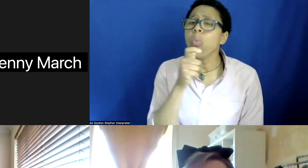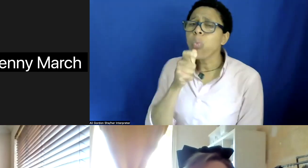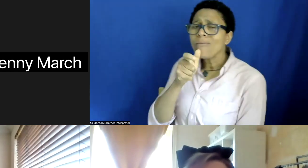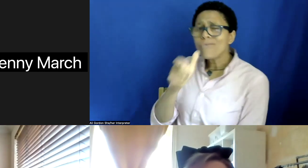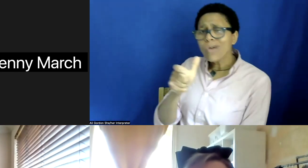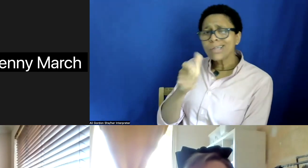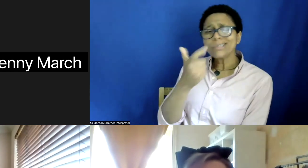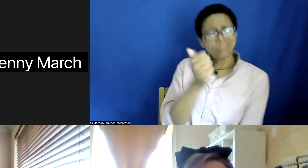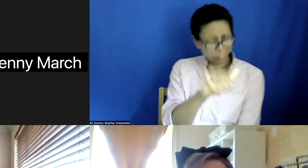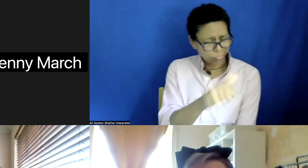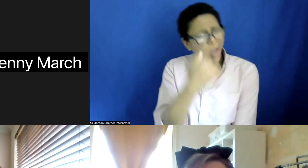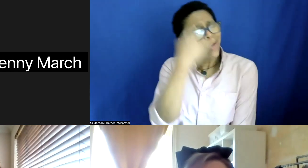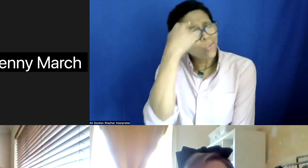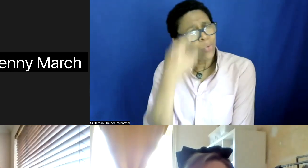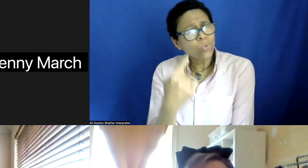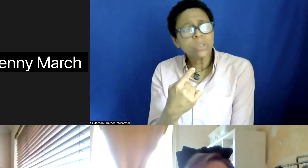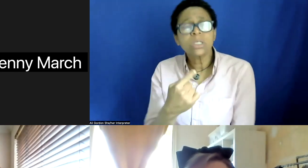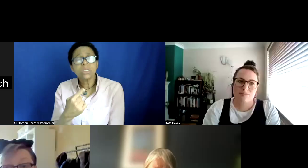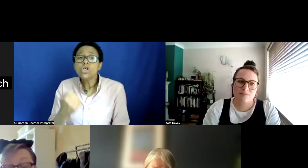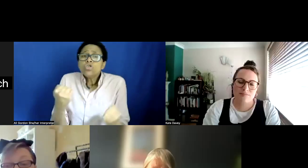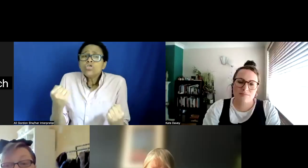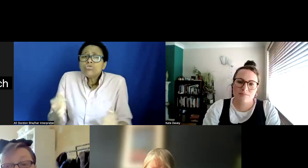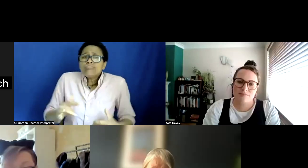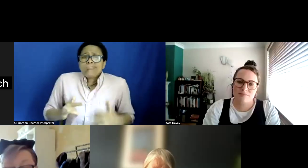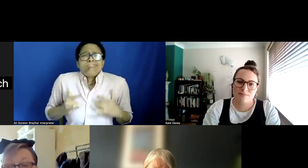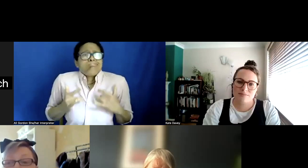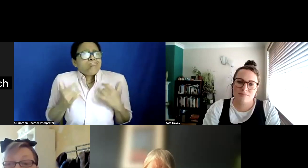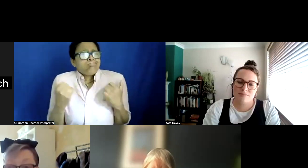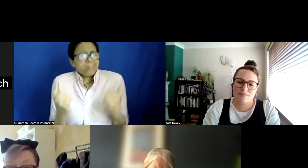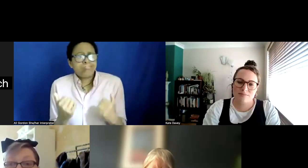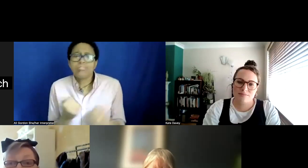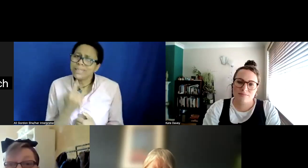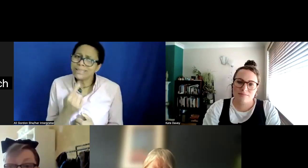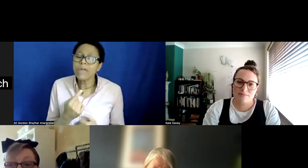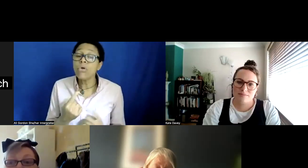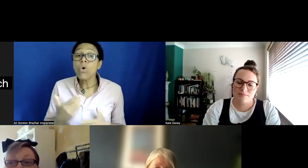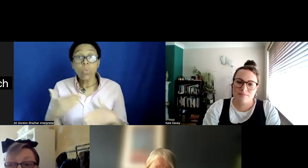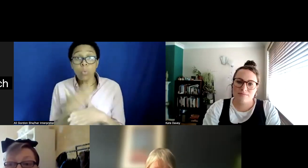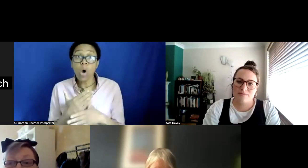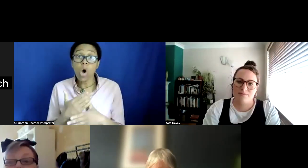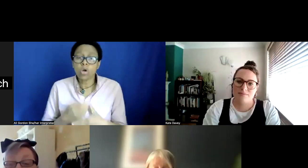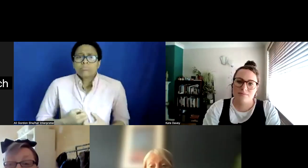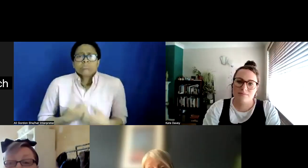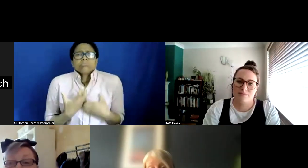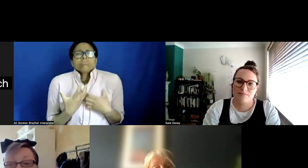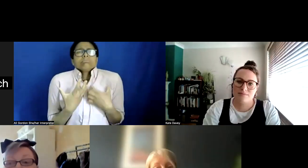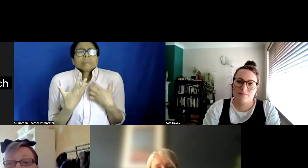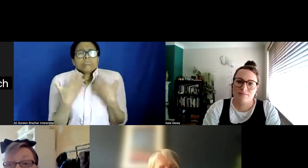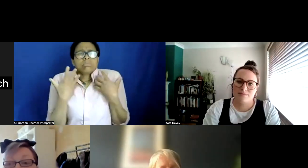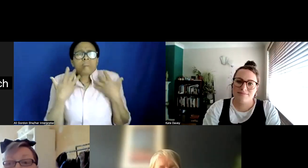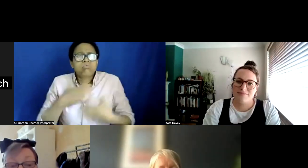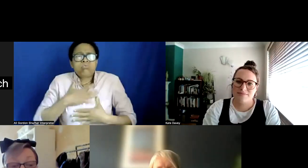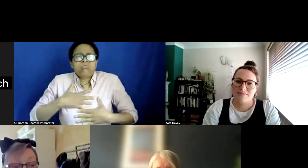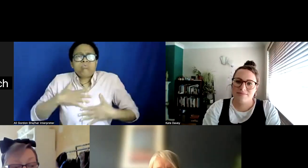that I thought was quite poignant, which was strong feelings. They said all the work invoked strong feelings. So that was